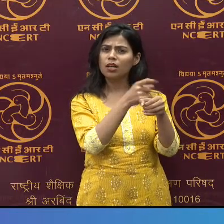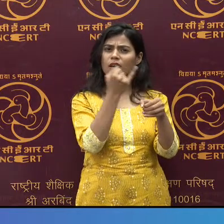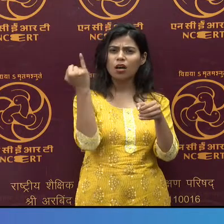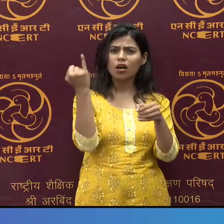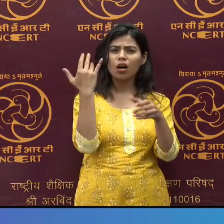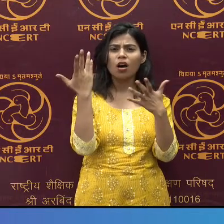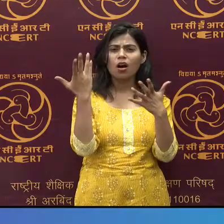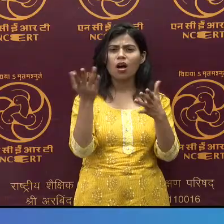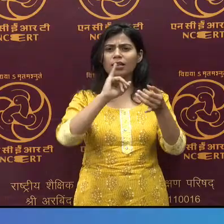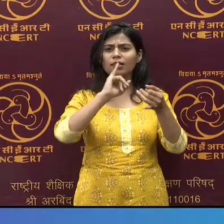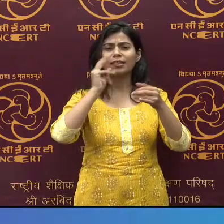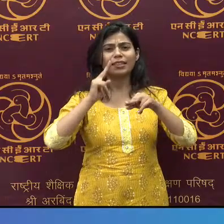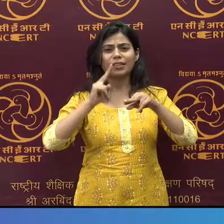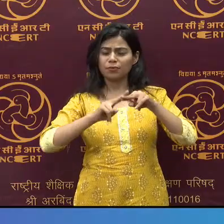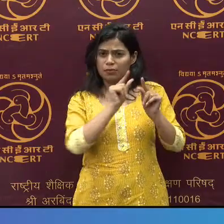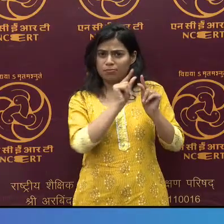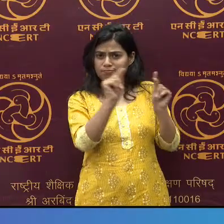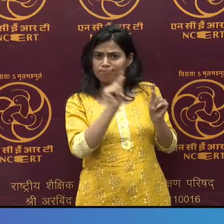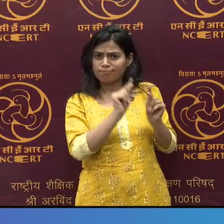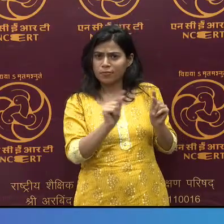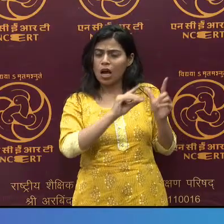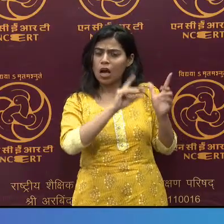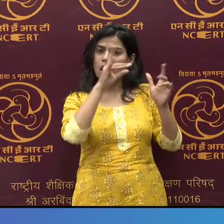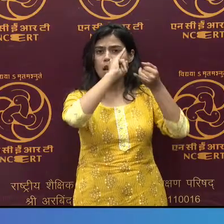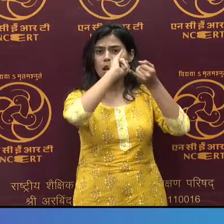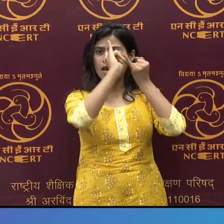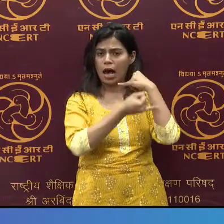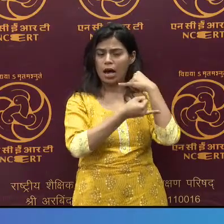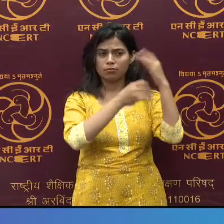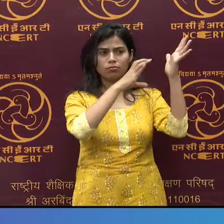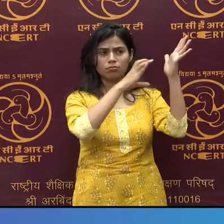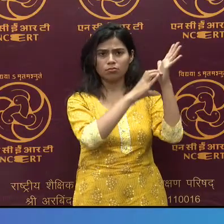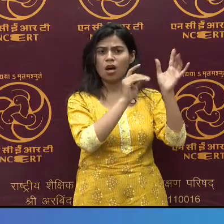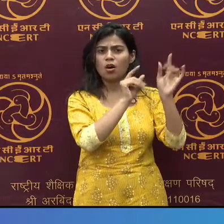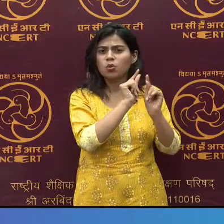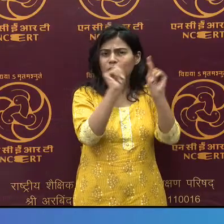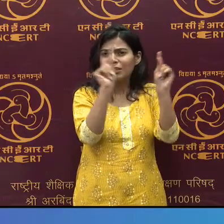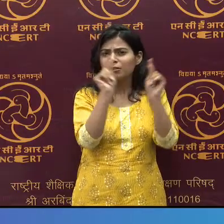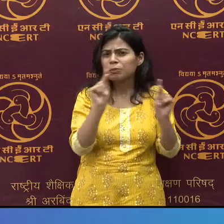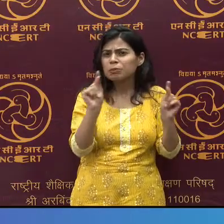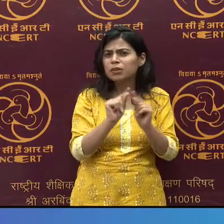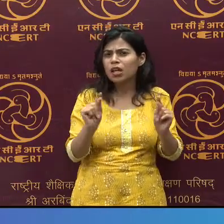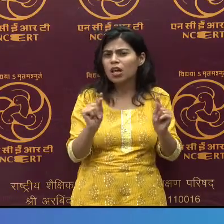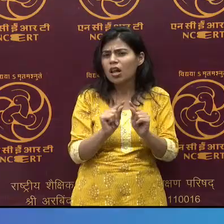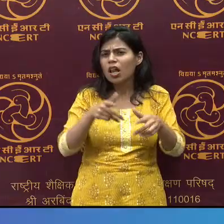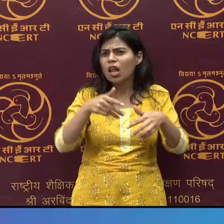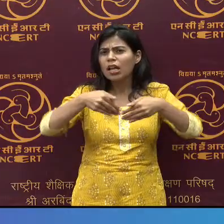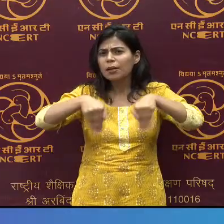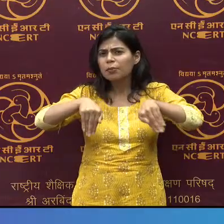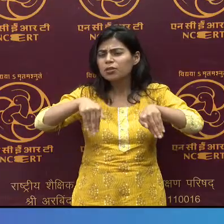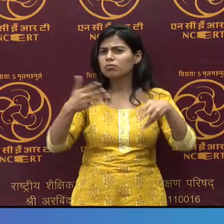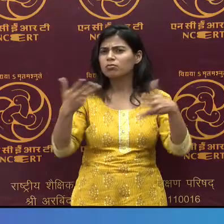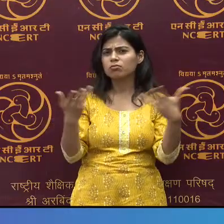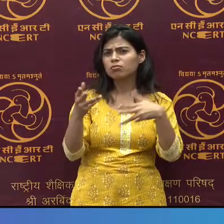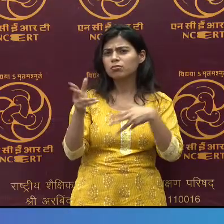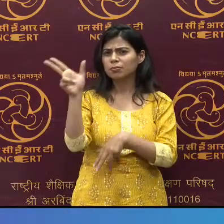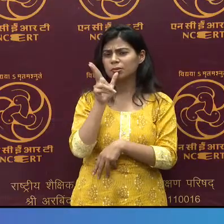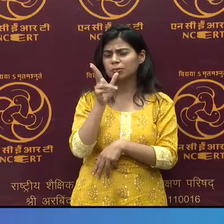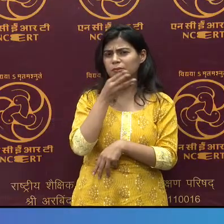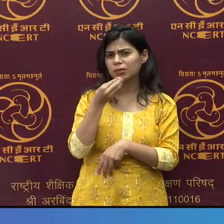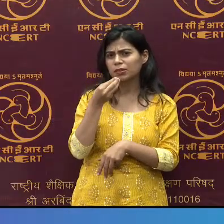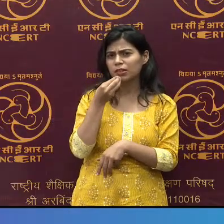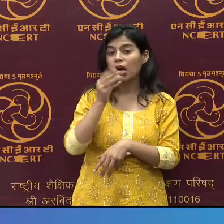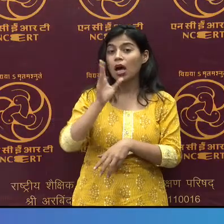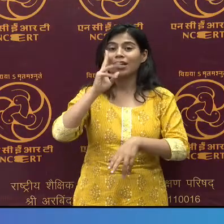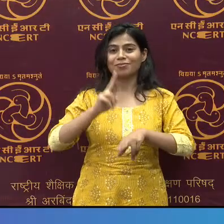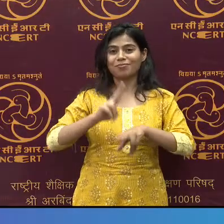of the last paragraph, because here the child has to conclude the entire article. All the thoughts need to be kind of summarized here. So summary does not